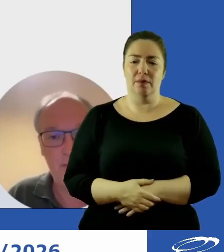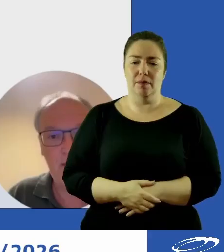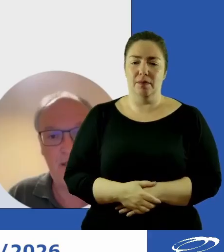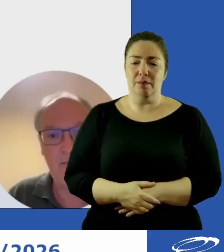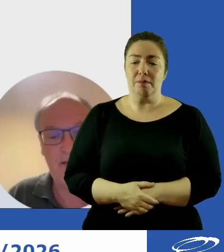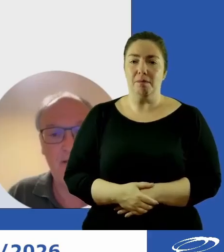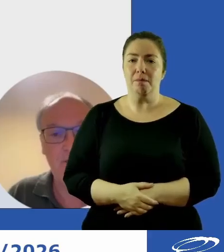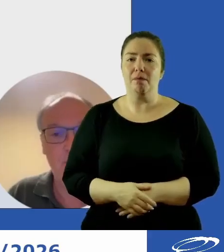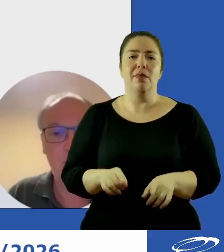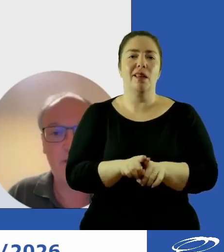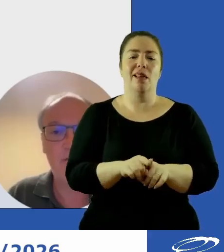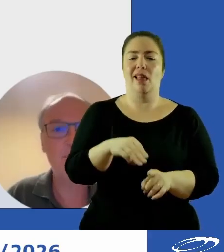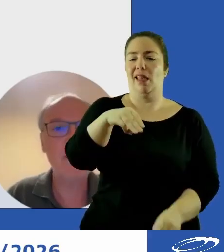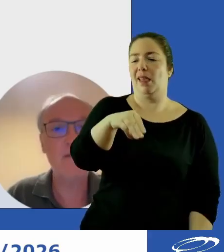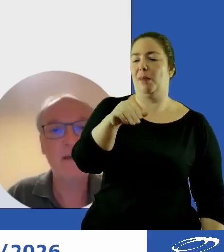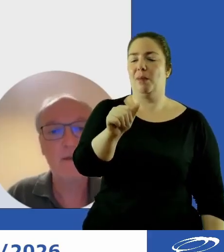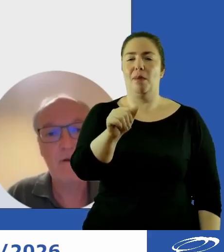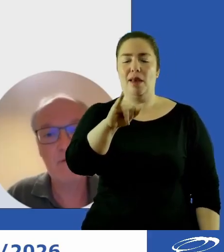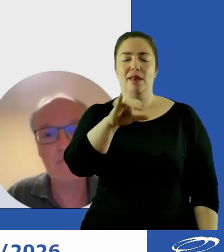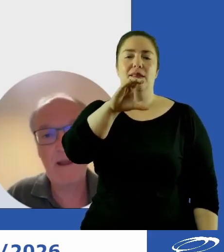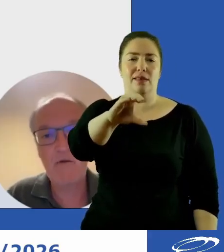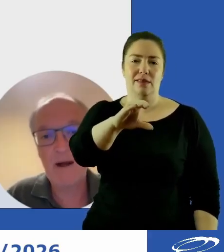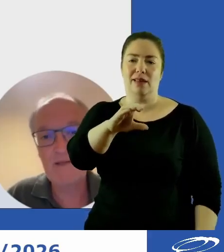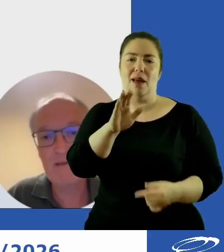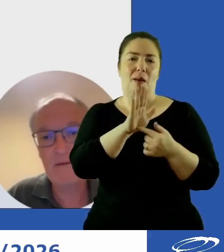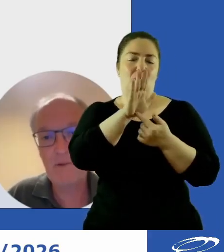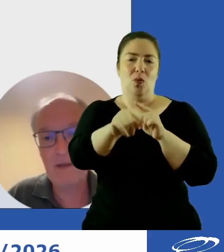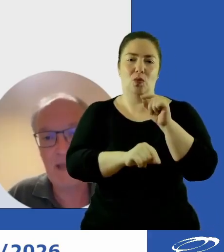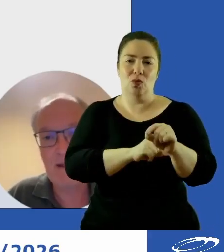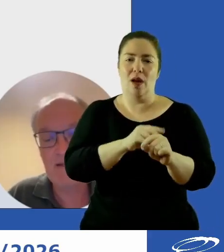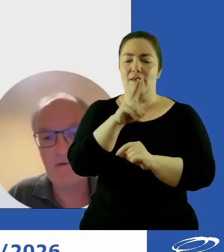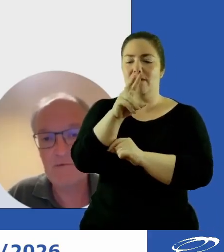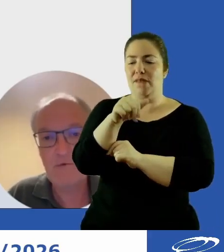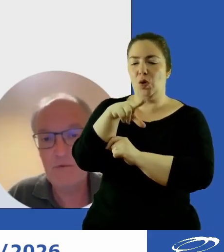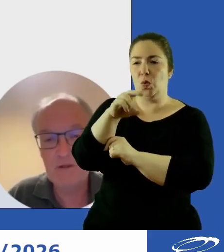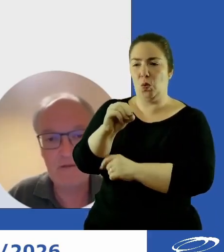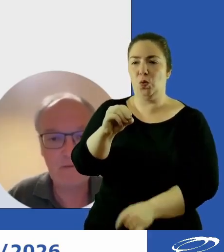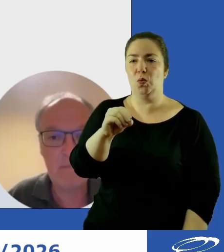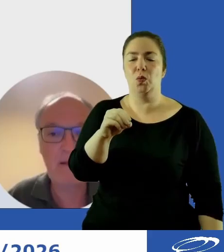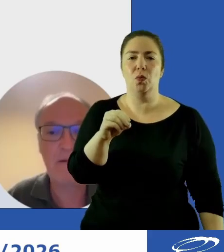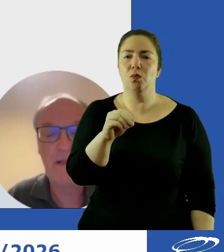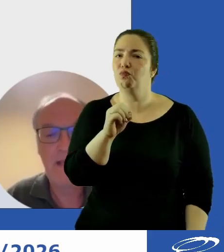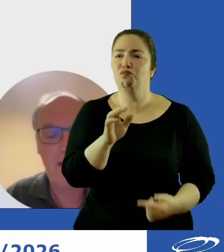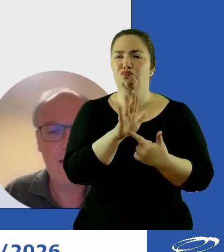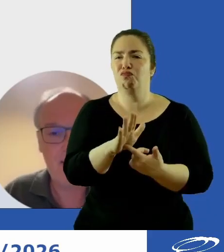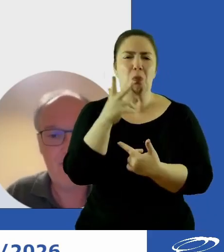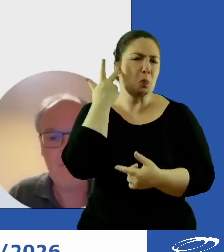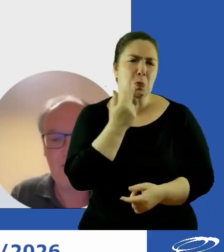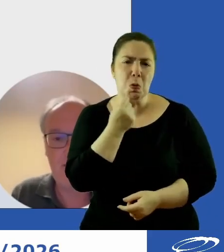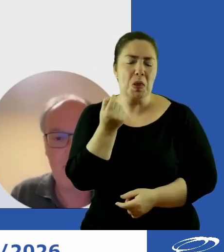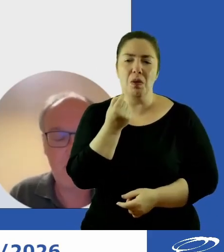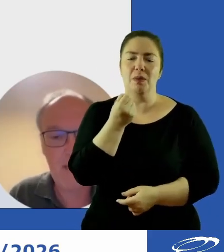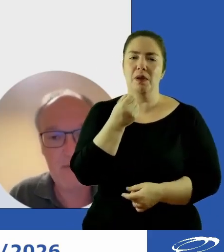this MIC of 0.06 versus vancomycin with an MIC of 2, that is the typical MIC for